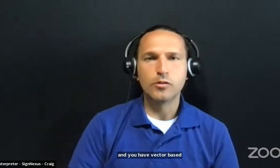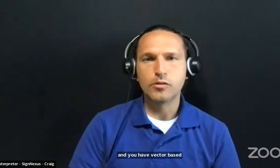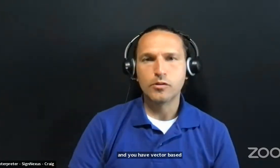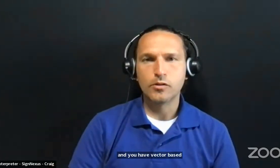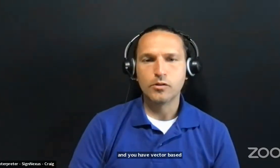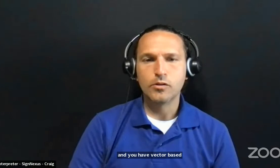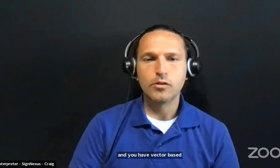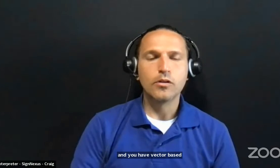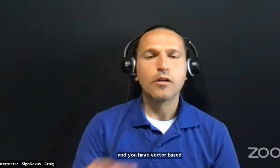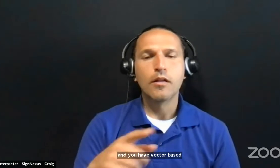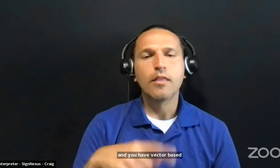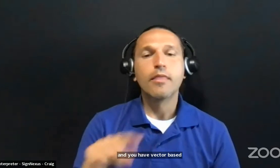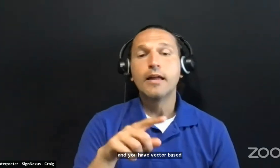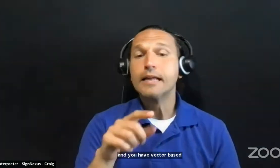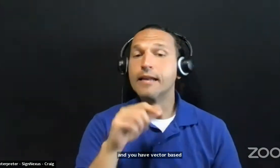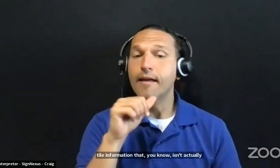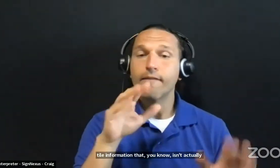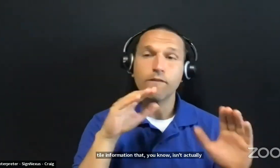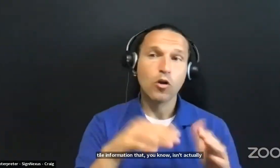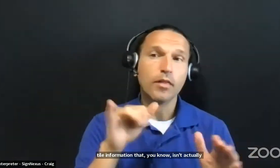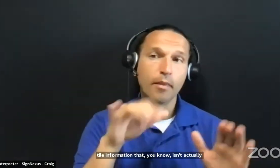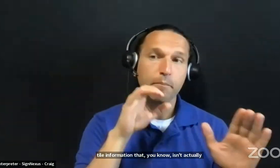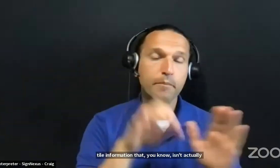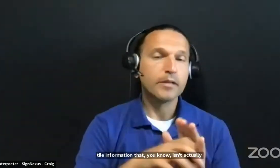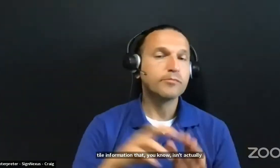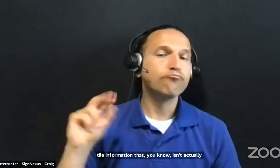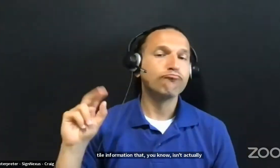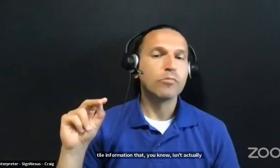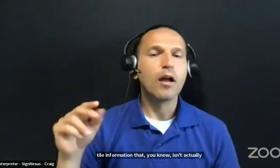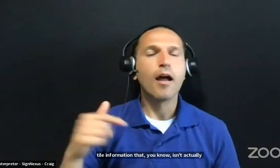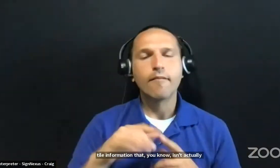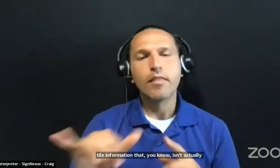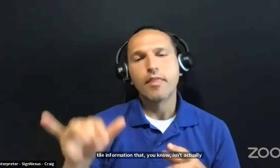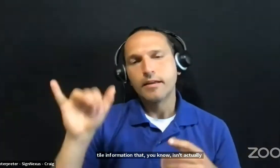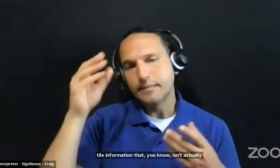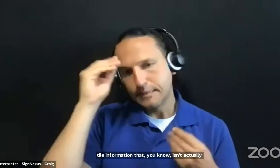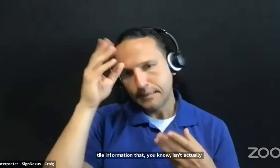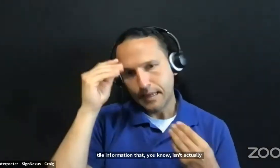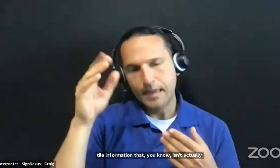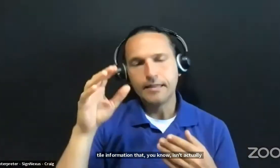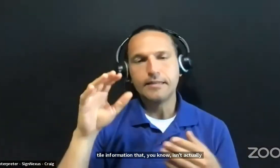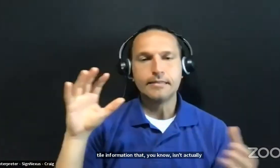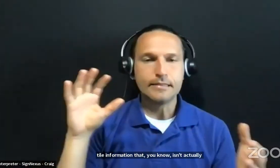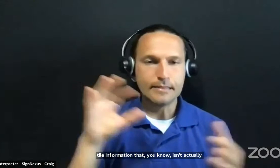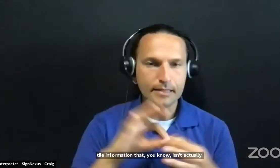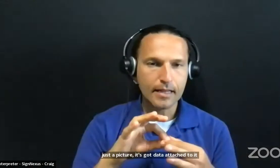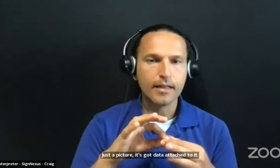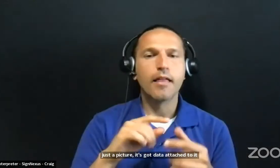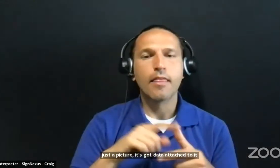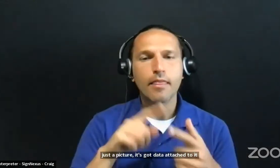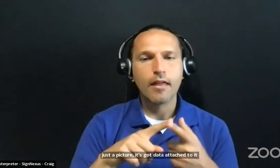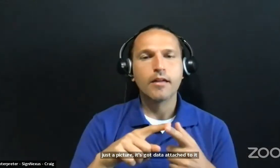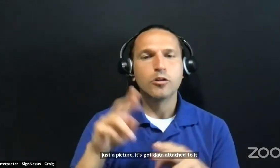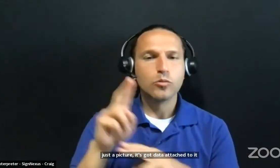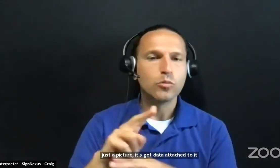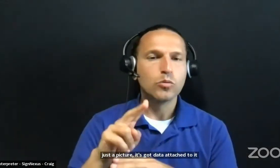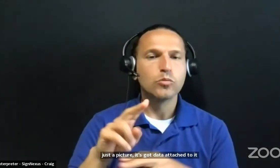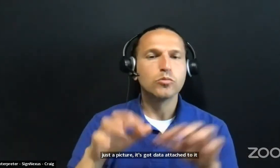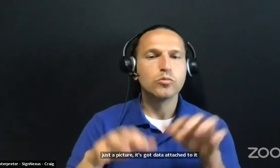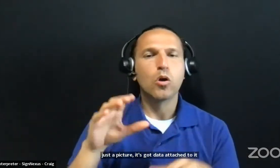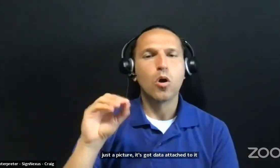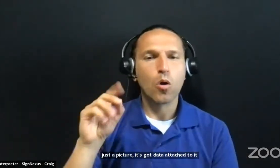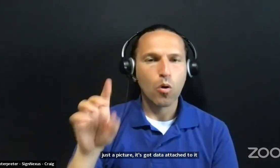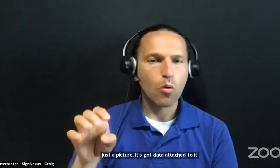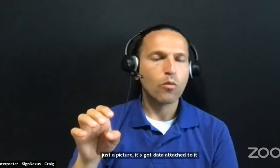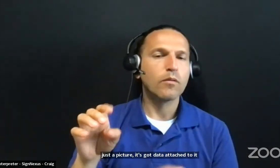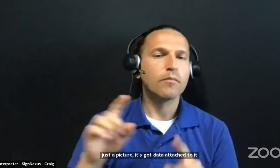isn't actually just a picture. It's got data attached to it that can be read by code,